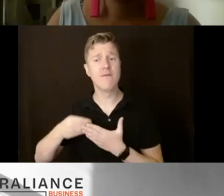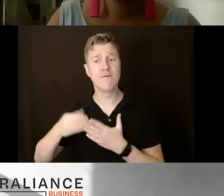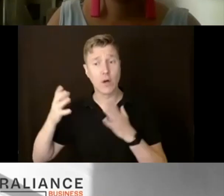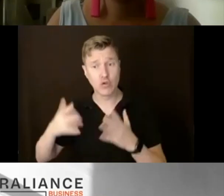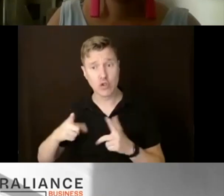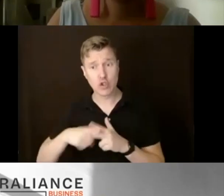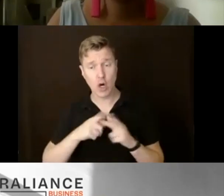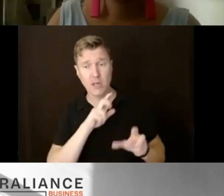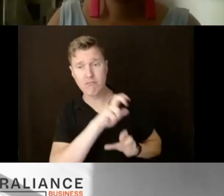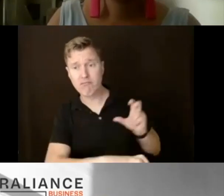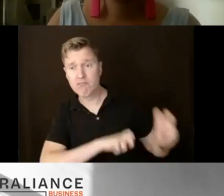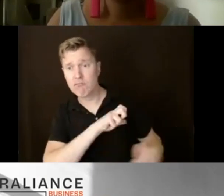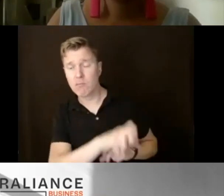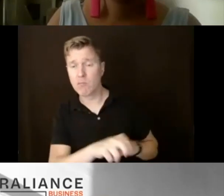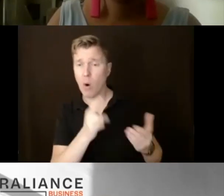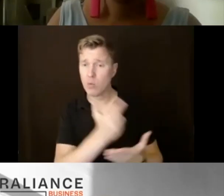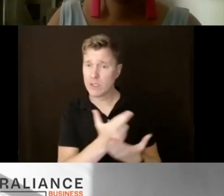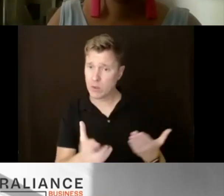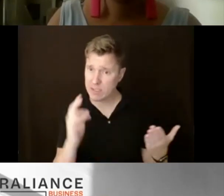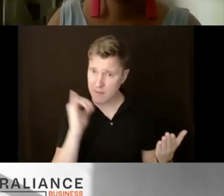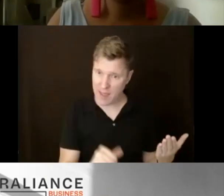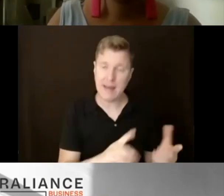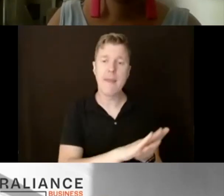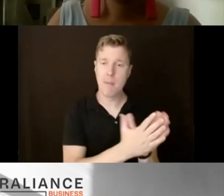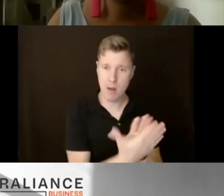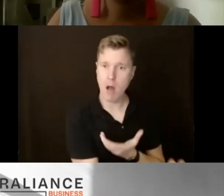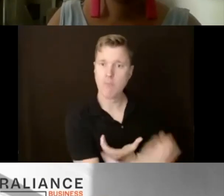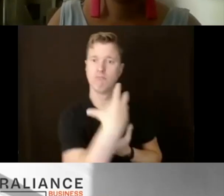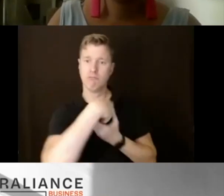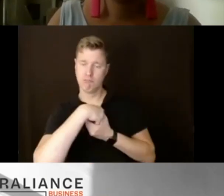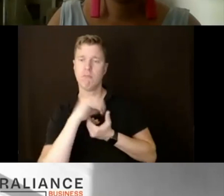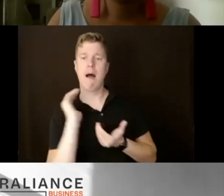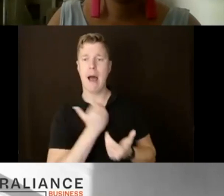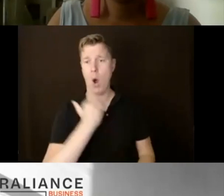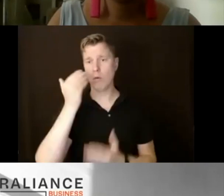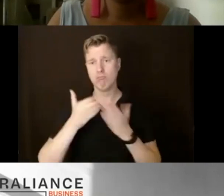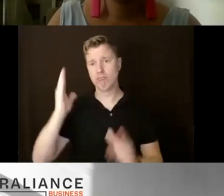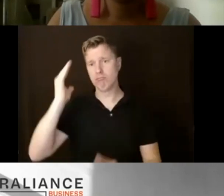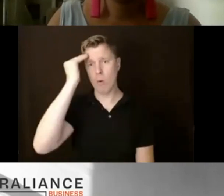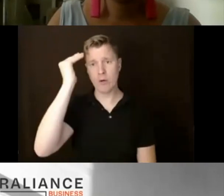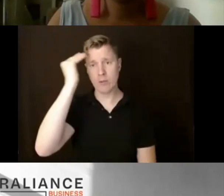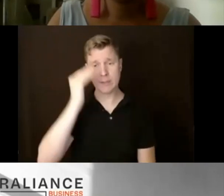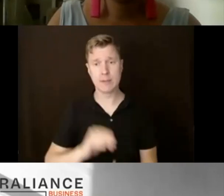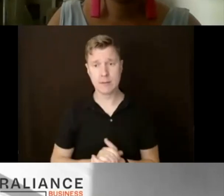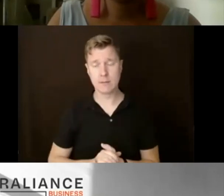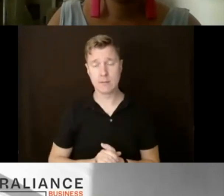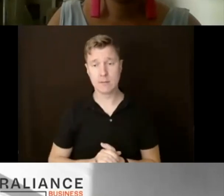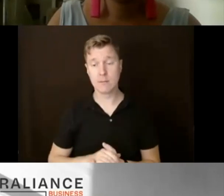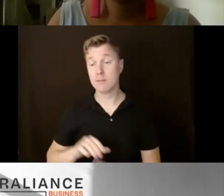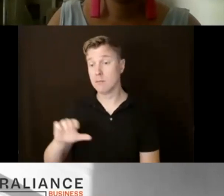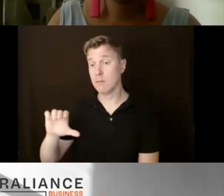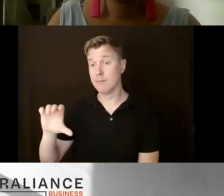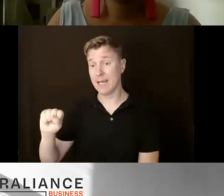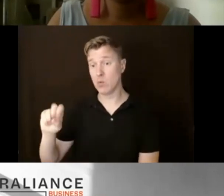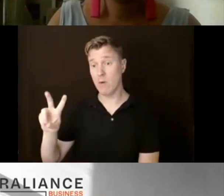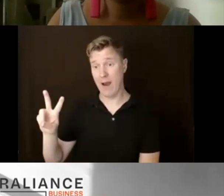it. And all of a sudden it was just a part of the public awareness. And sexual violence, we never